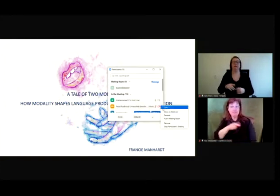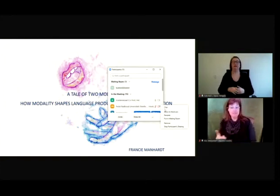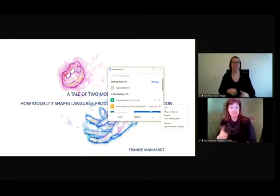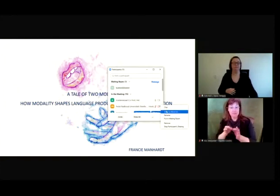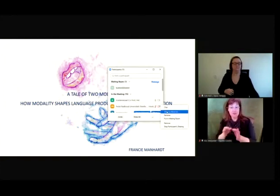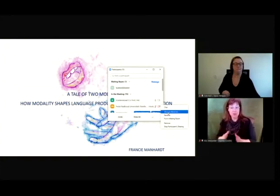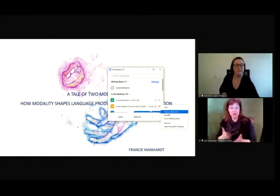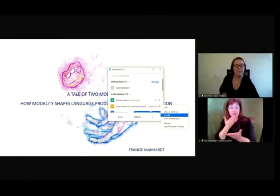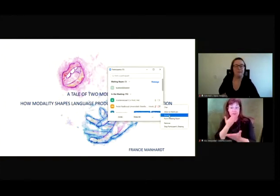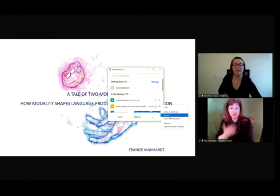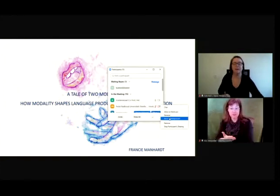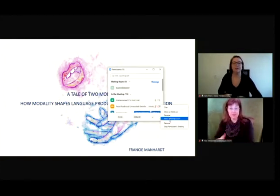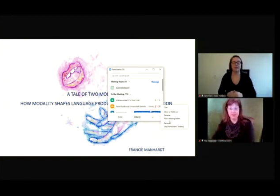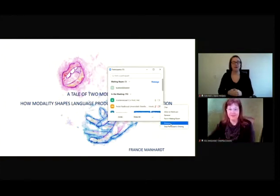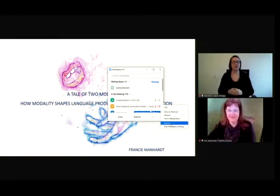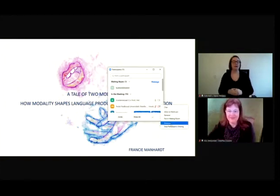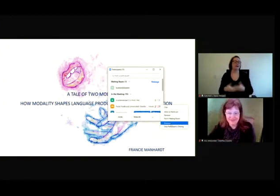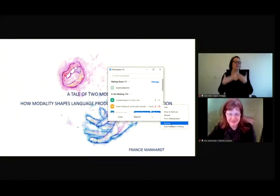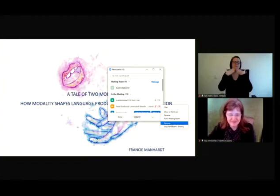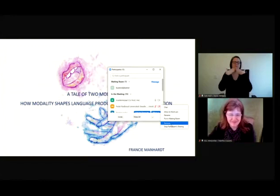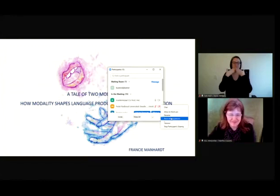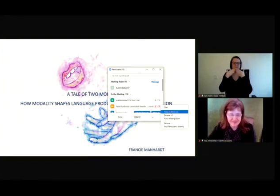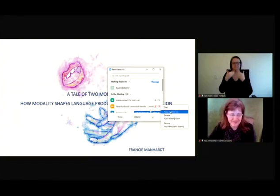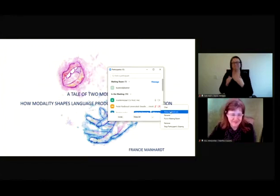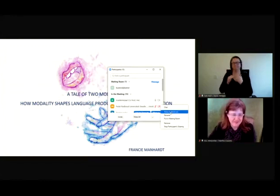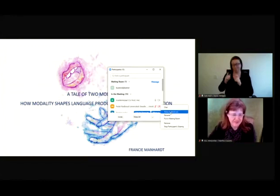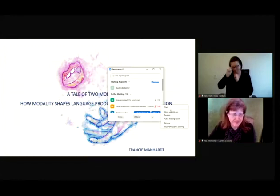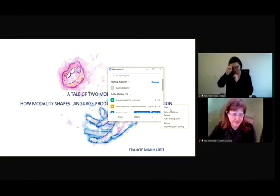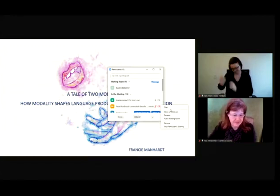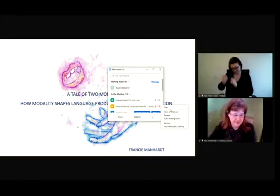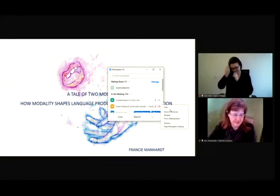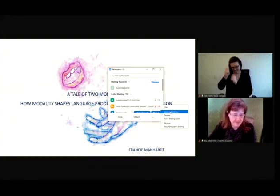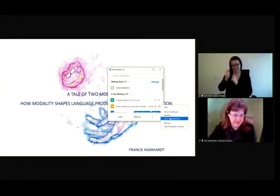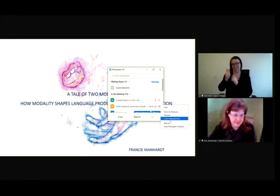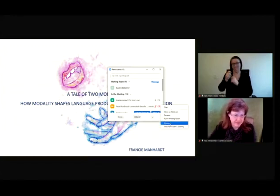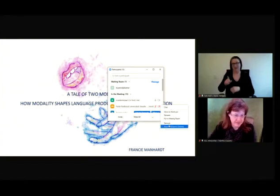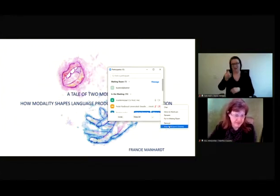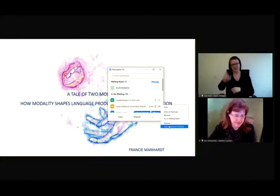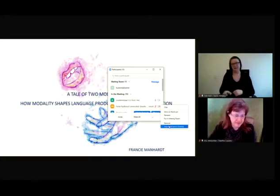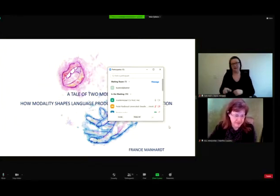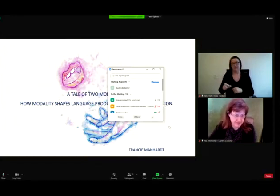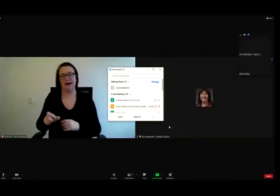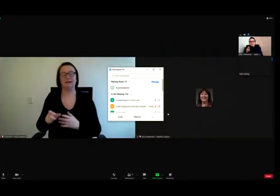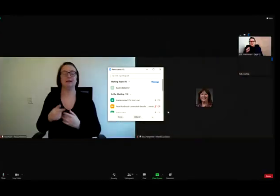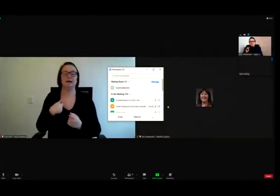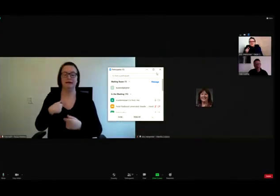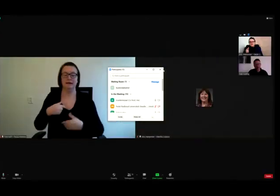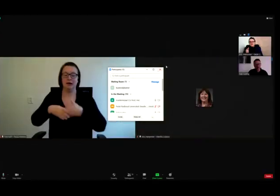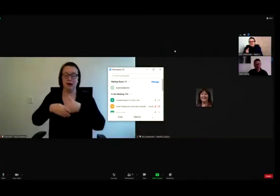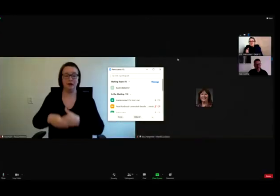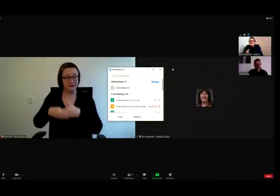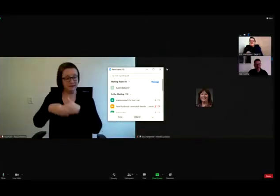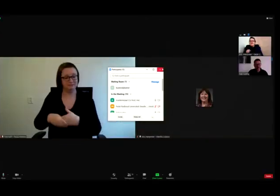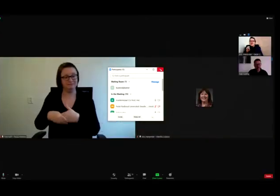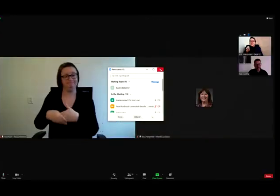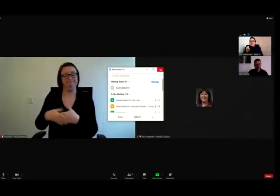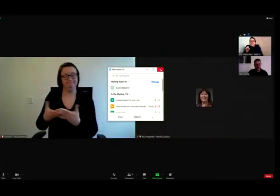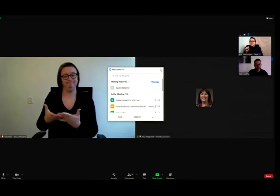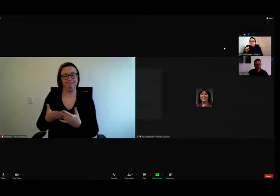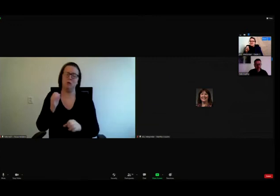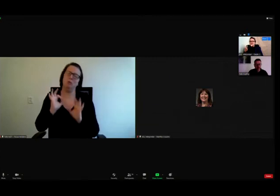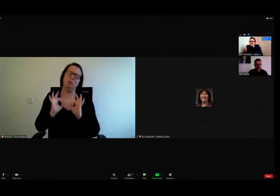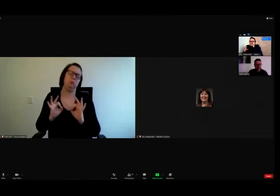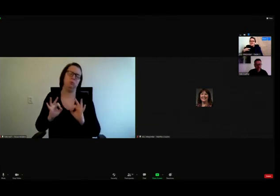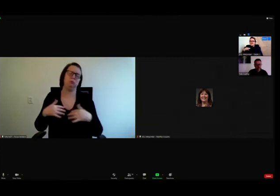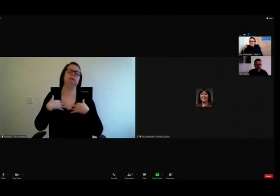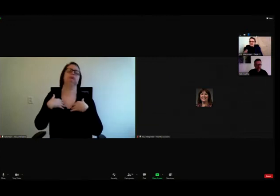Esteemed candidate, dear Francie, I congratulate you to a very fine thesis. It's very impressive